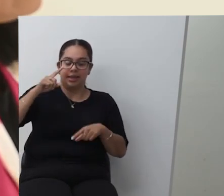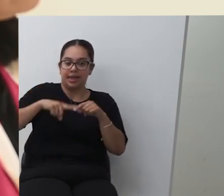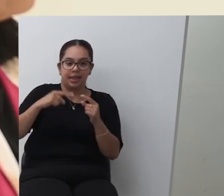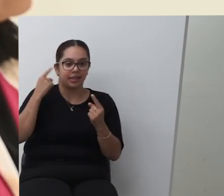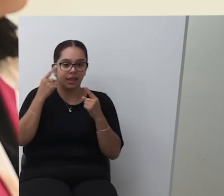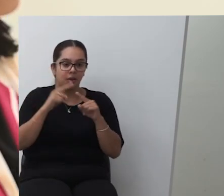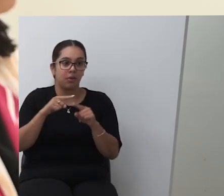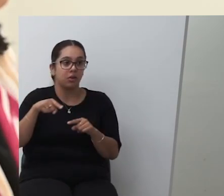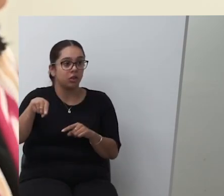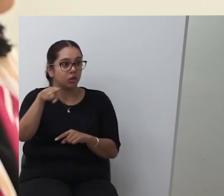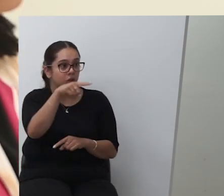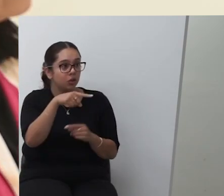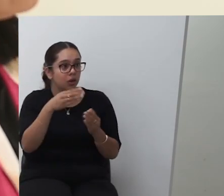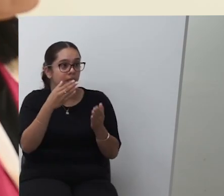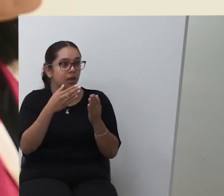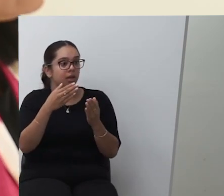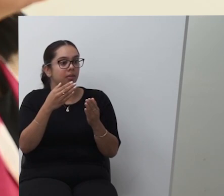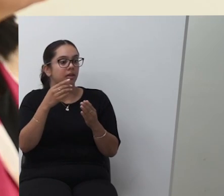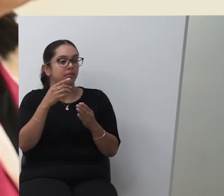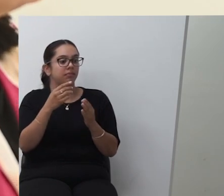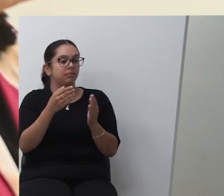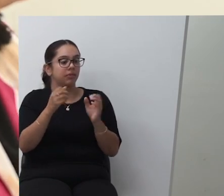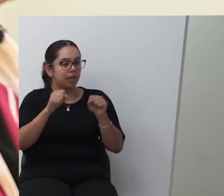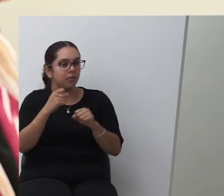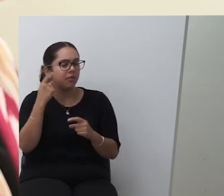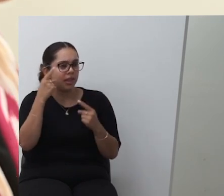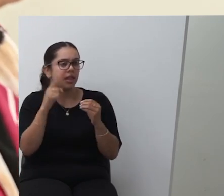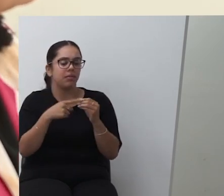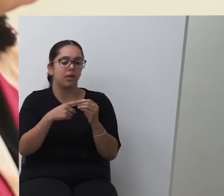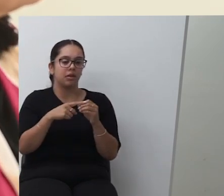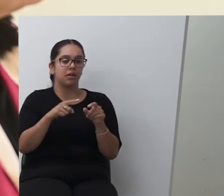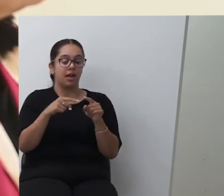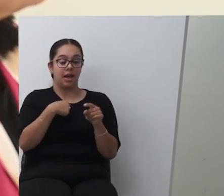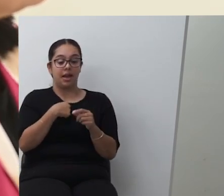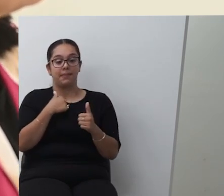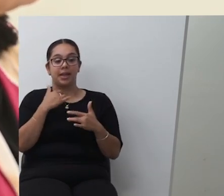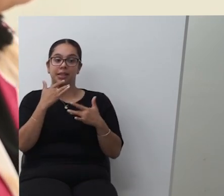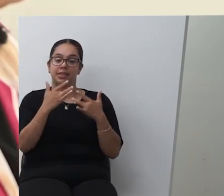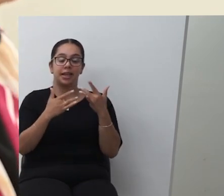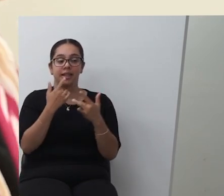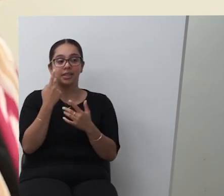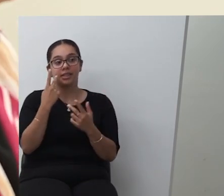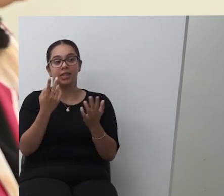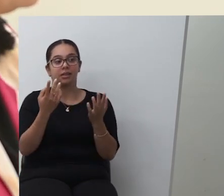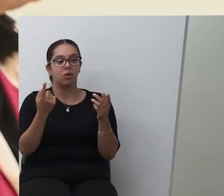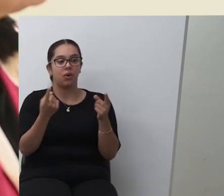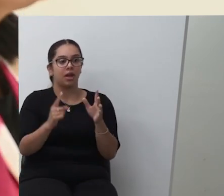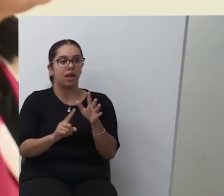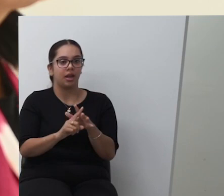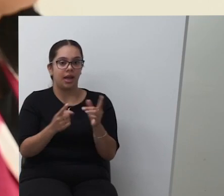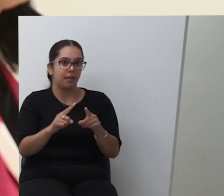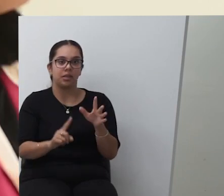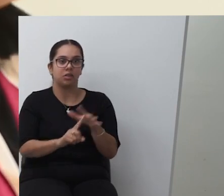but that you are particularly suited to think about. And so I'm actually excited to see what